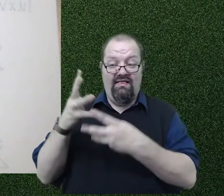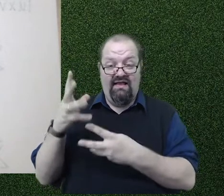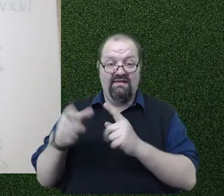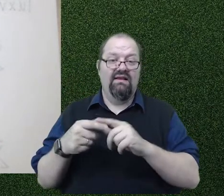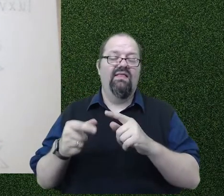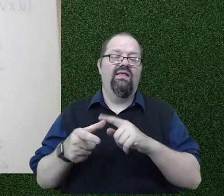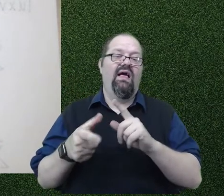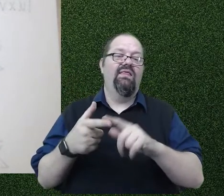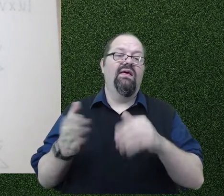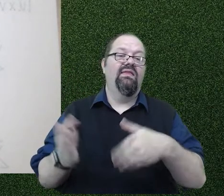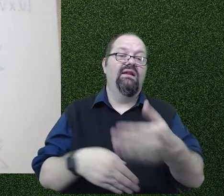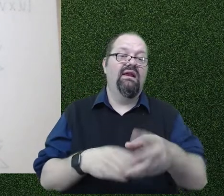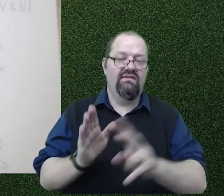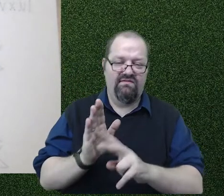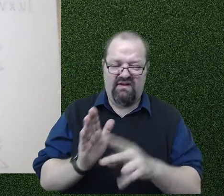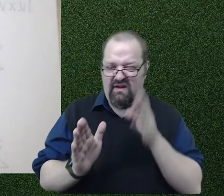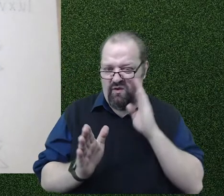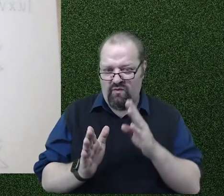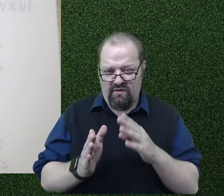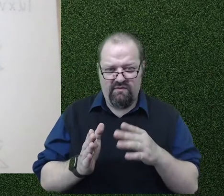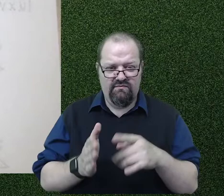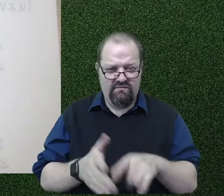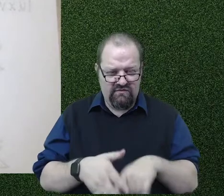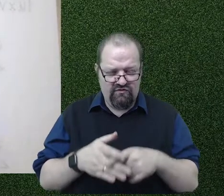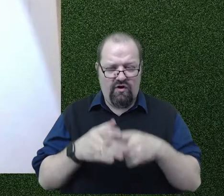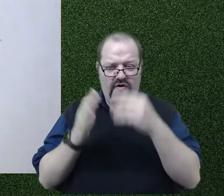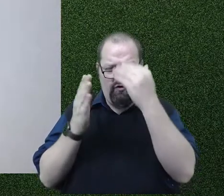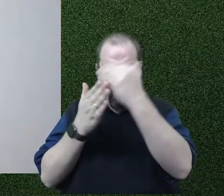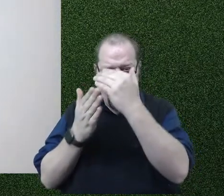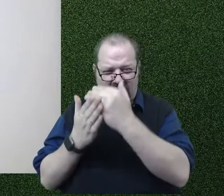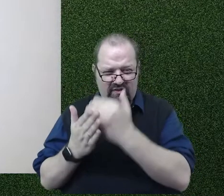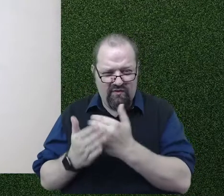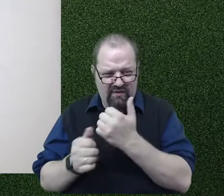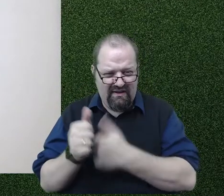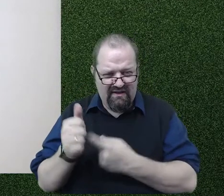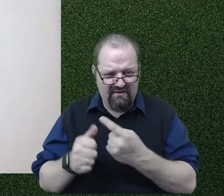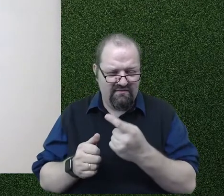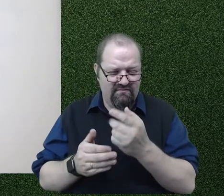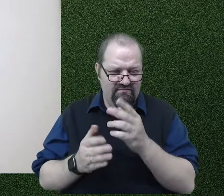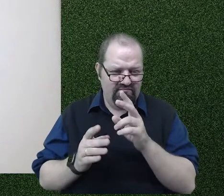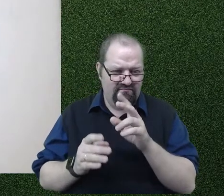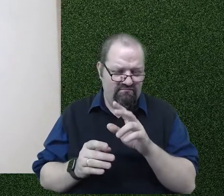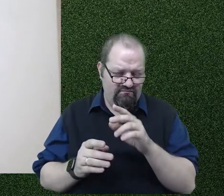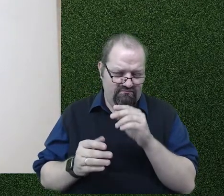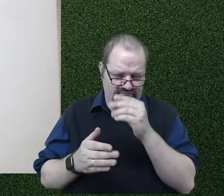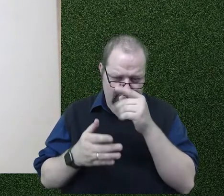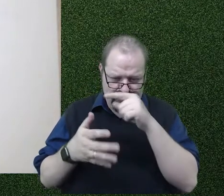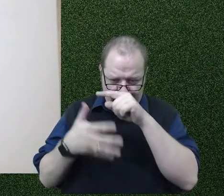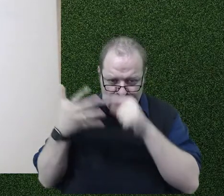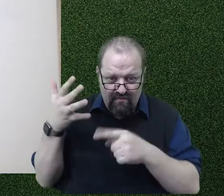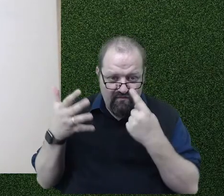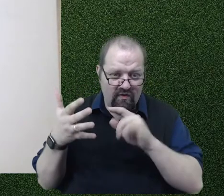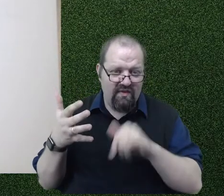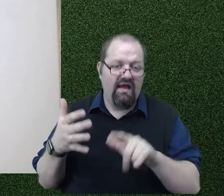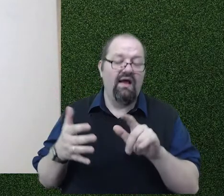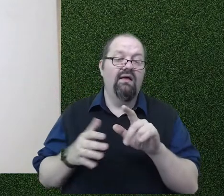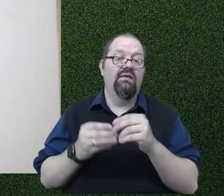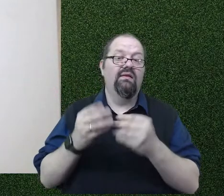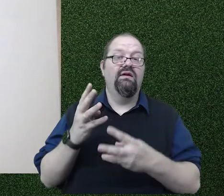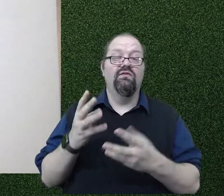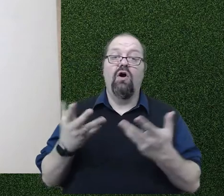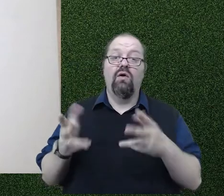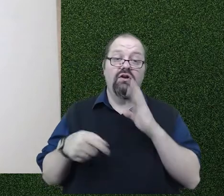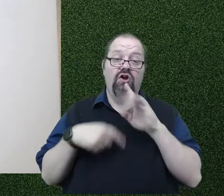video, we'll start going through the list and talking about how to work out these applications. So we've already talked about a couple of